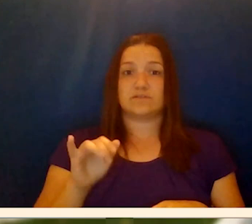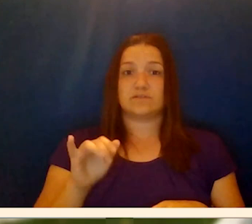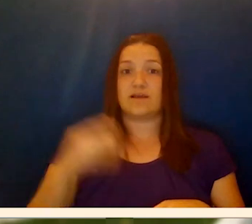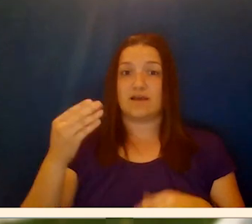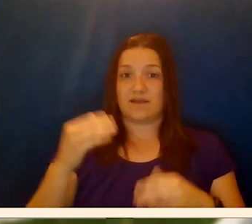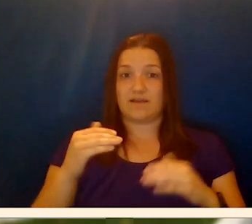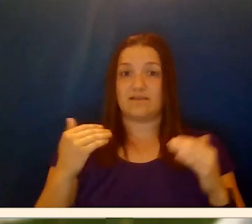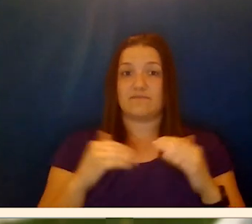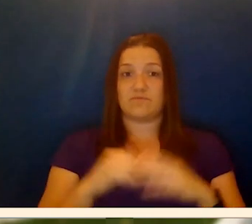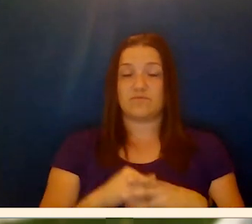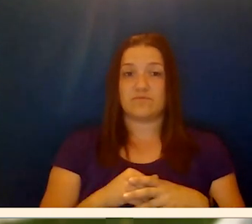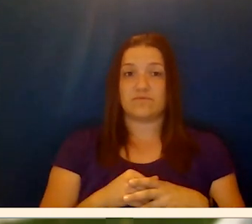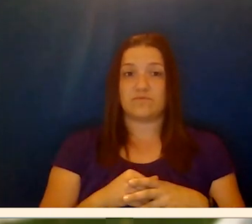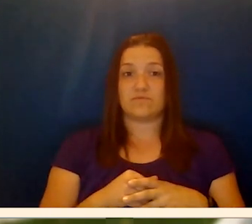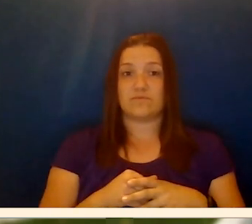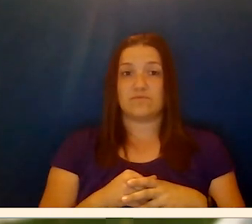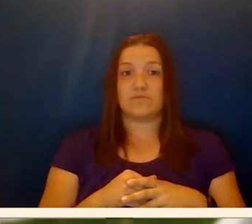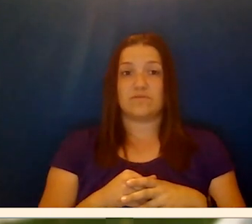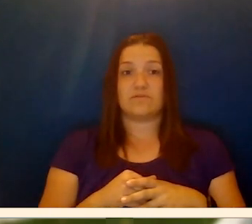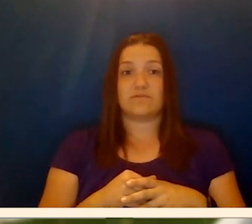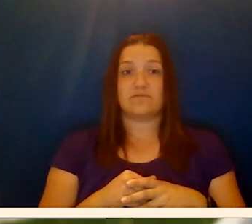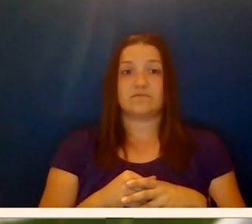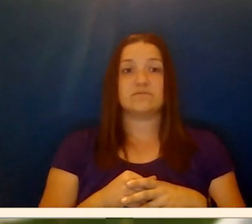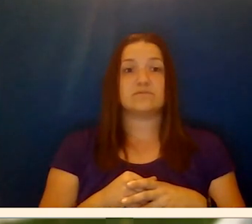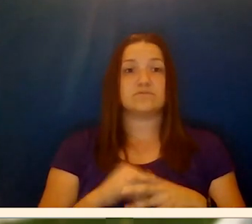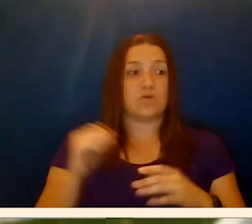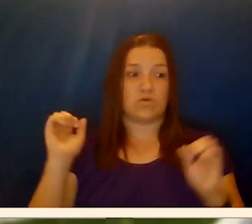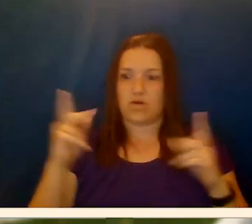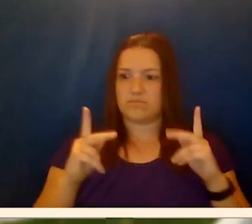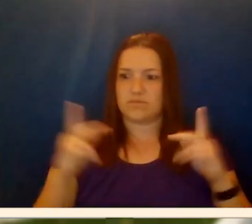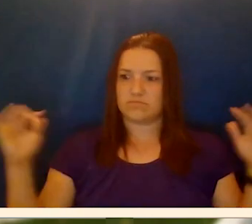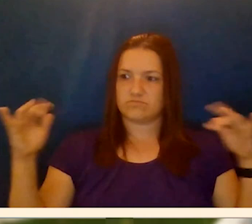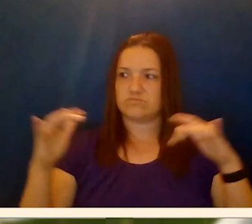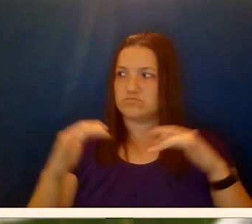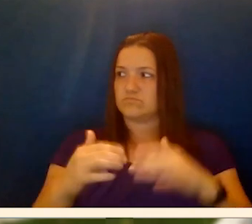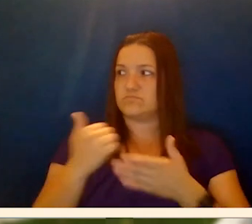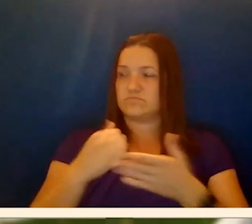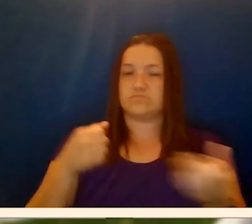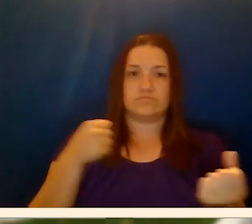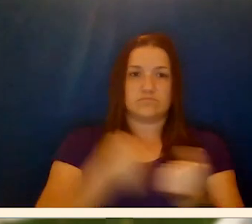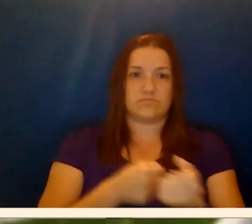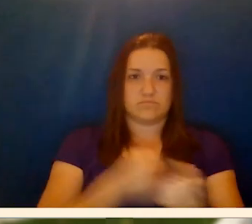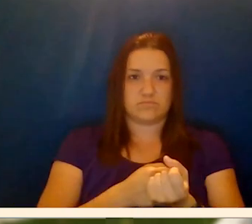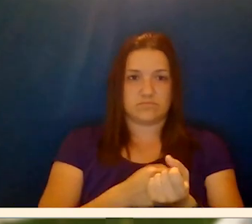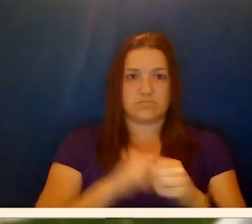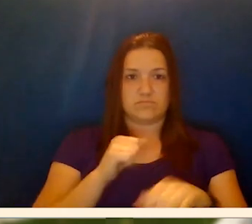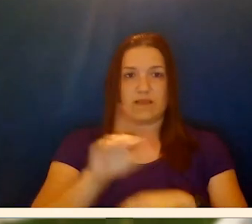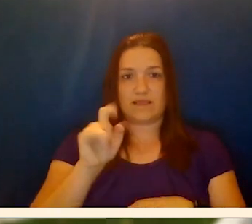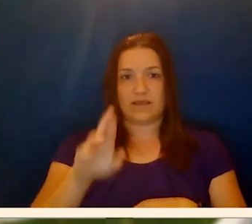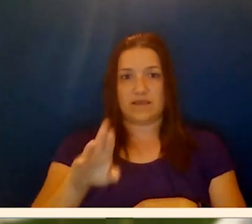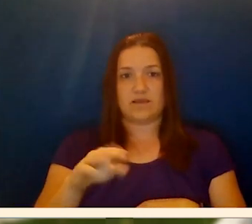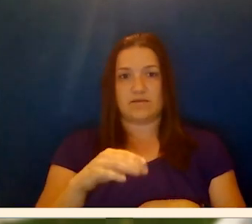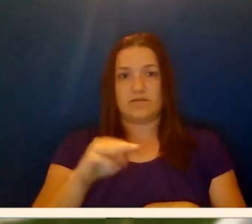us. So back to the code triage, when you say all hands on deck, it's like all employees submit their names to the labor pool